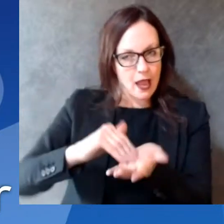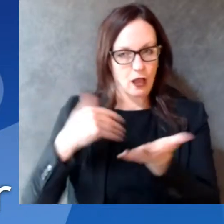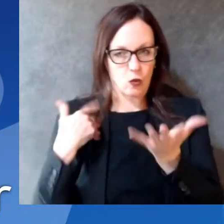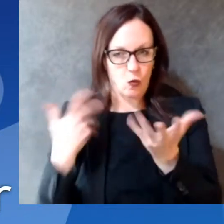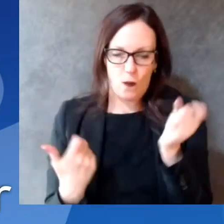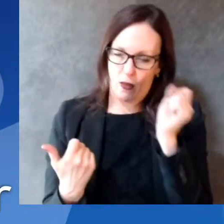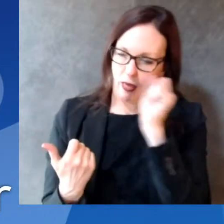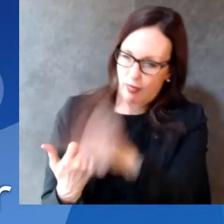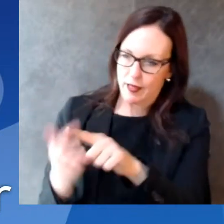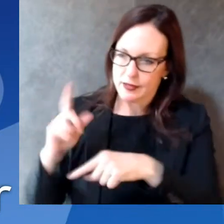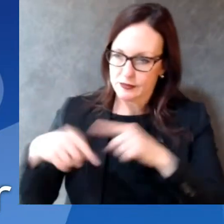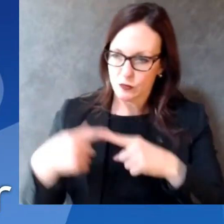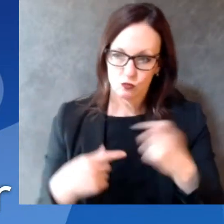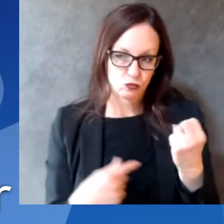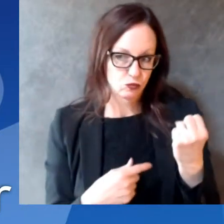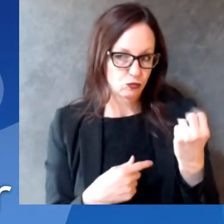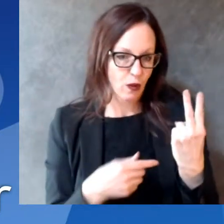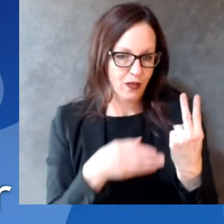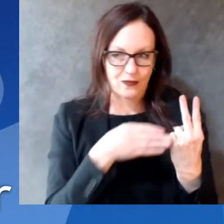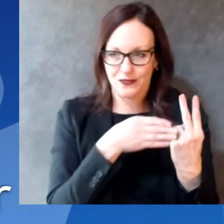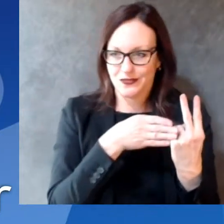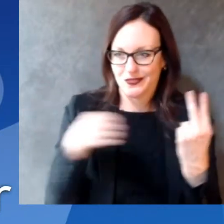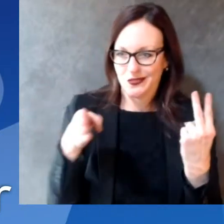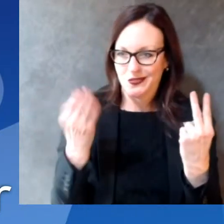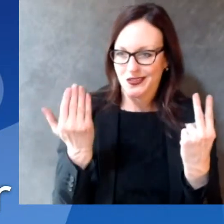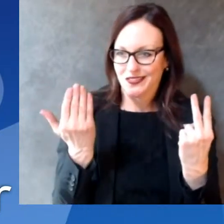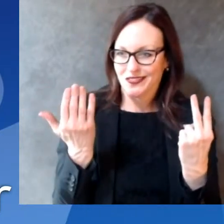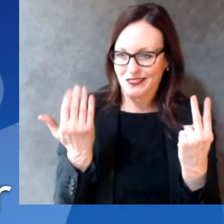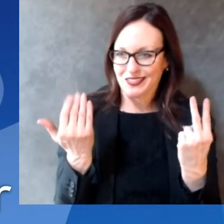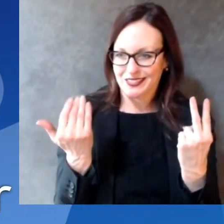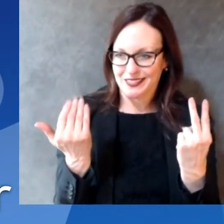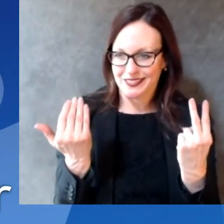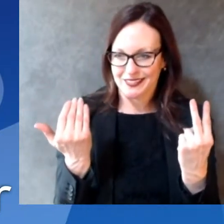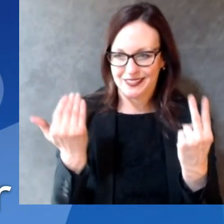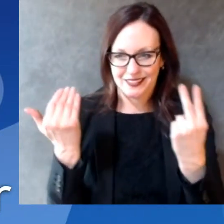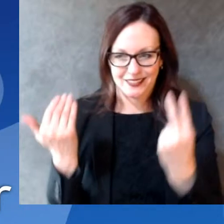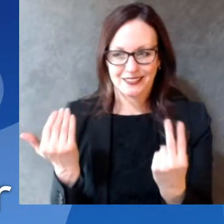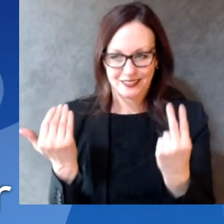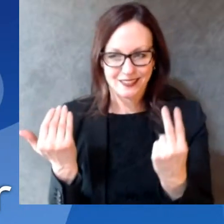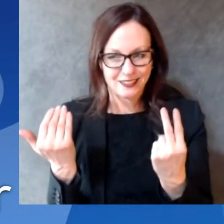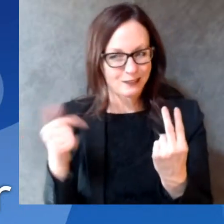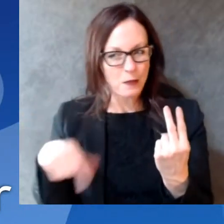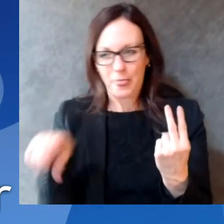as far as distribution? Will schools be involved? What's just kind of the outreach plan for that? Thank you.